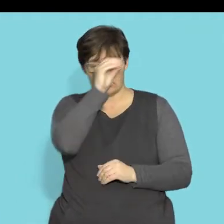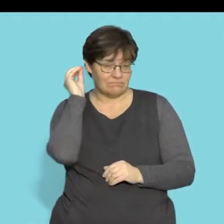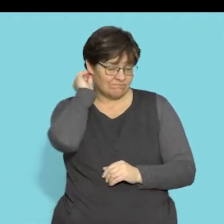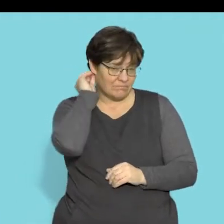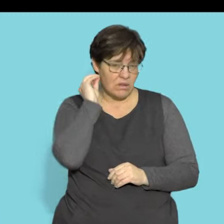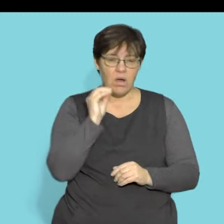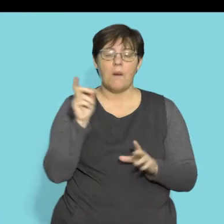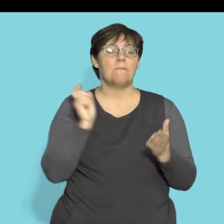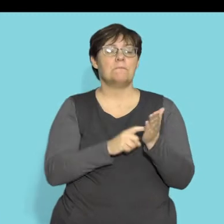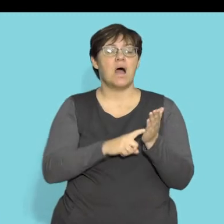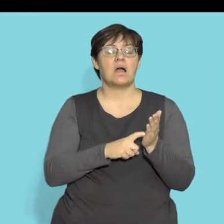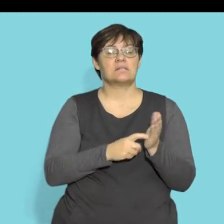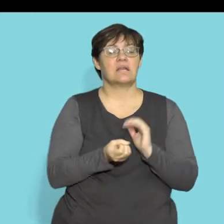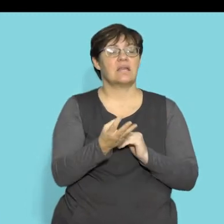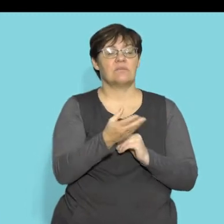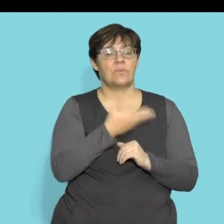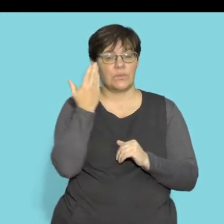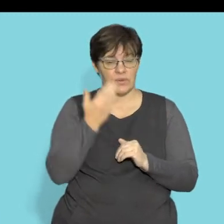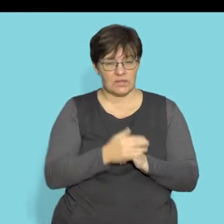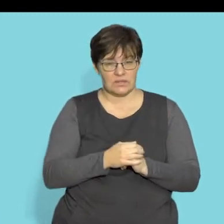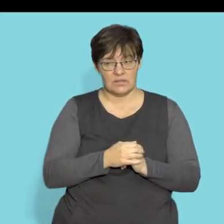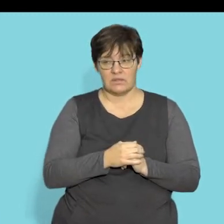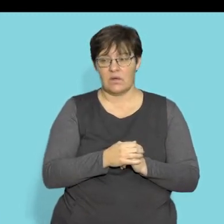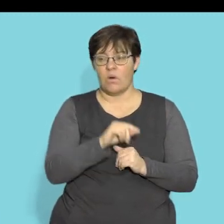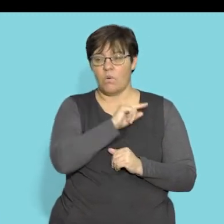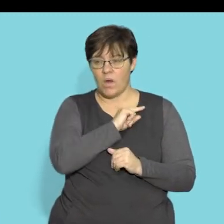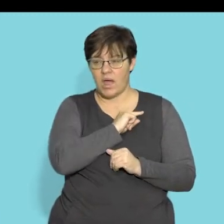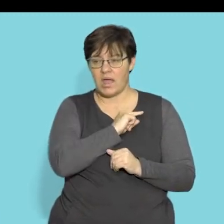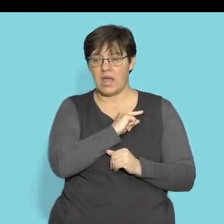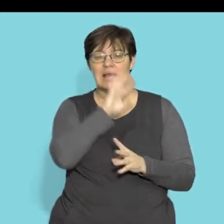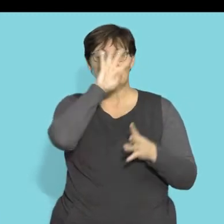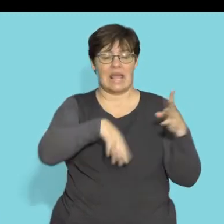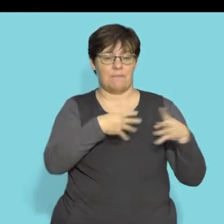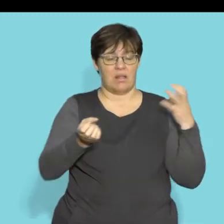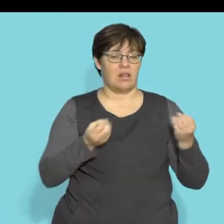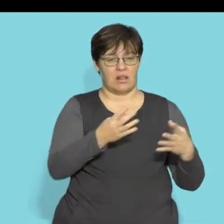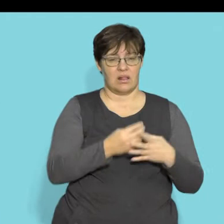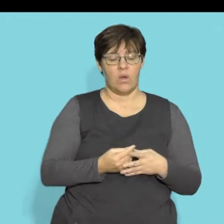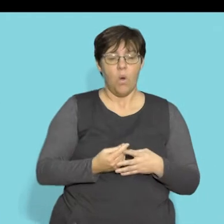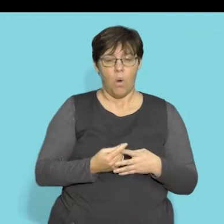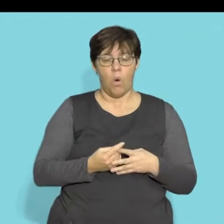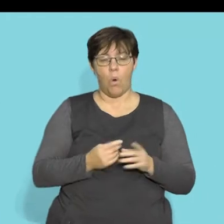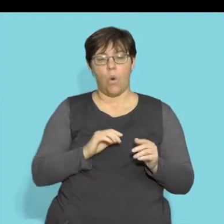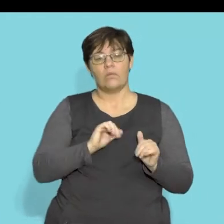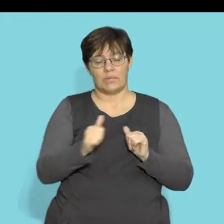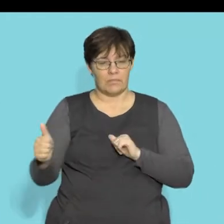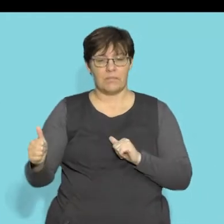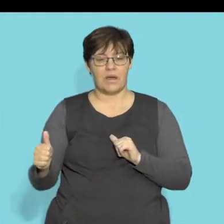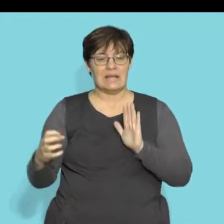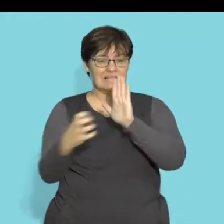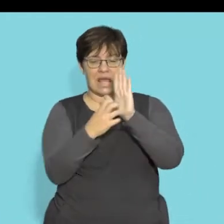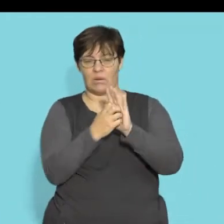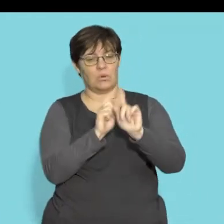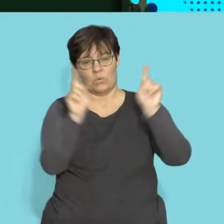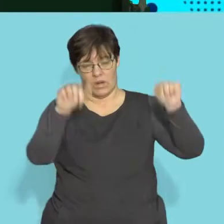note is that no marks will be allowed or awarded for answers in the form of a table, flow charts, or diagrams.